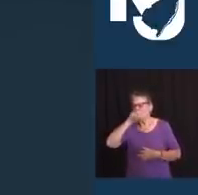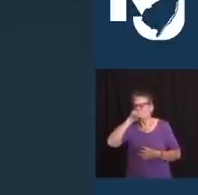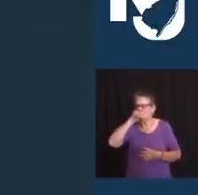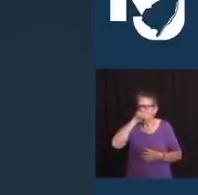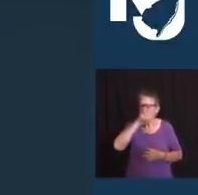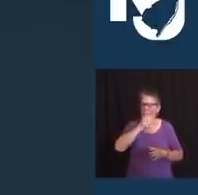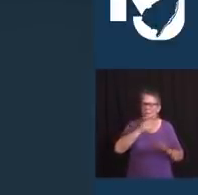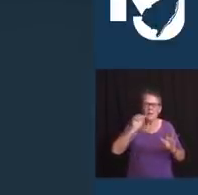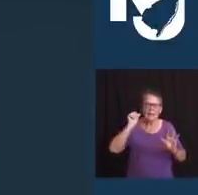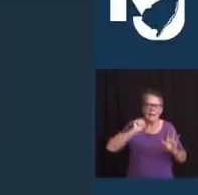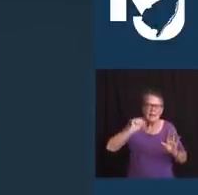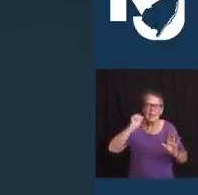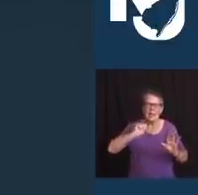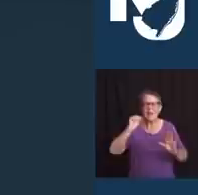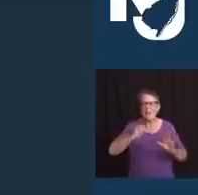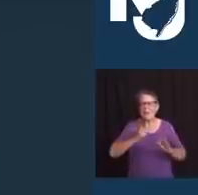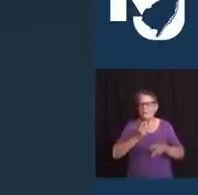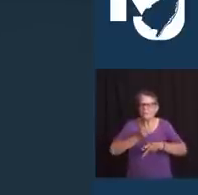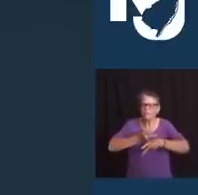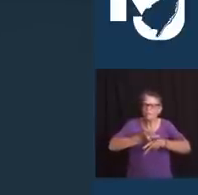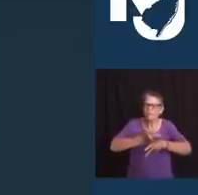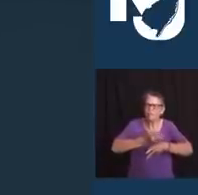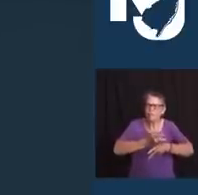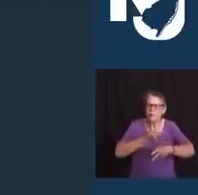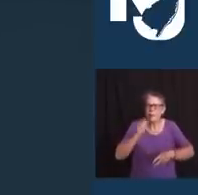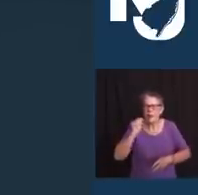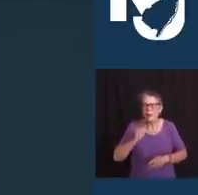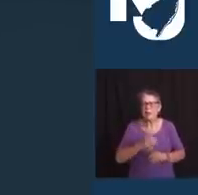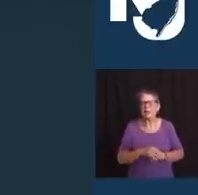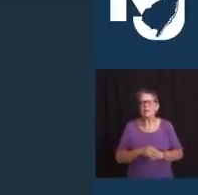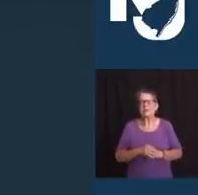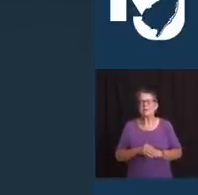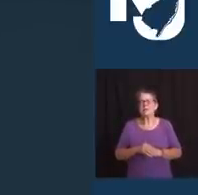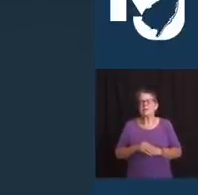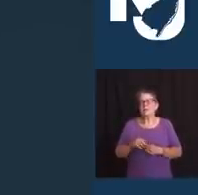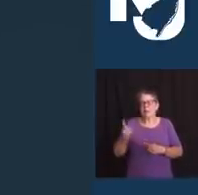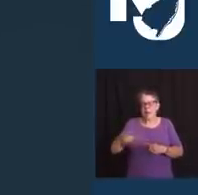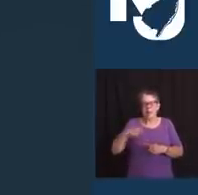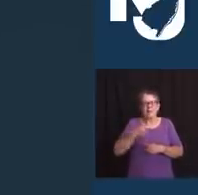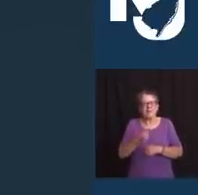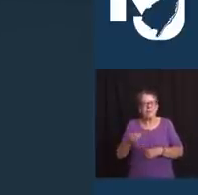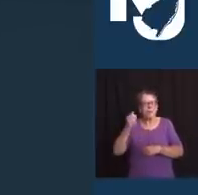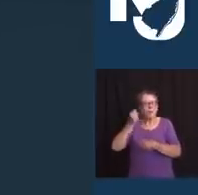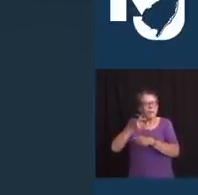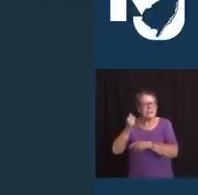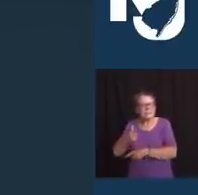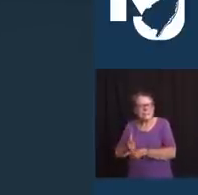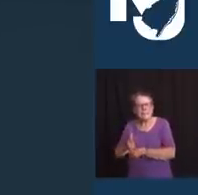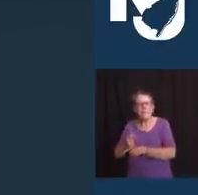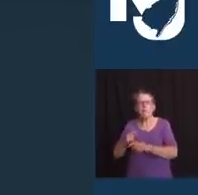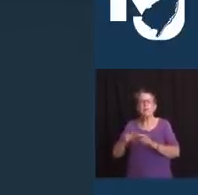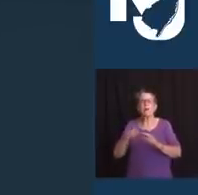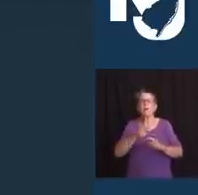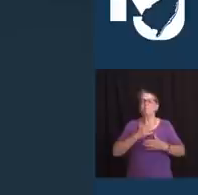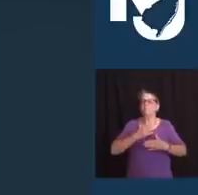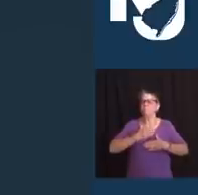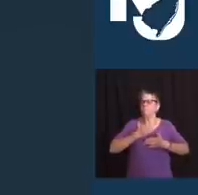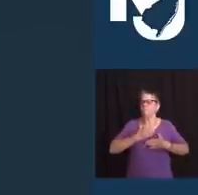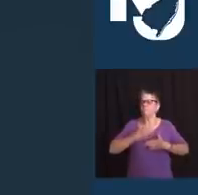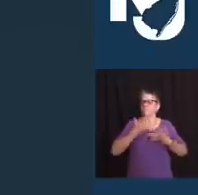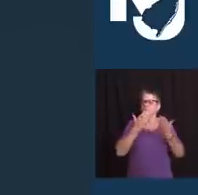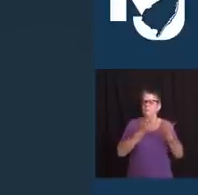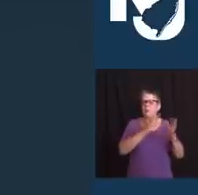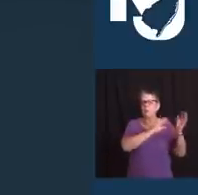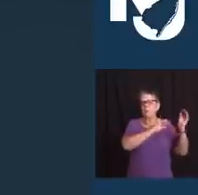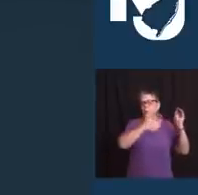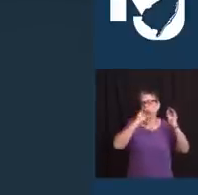several brothers-in-law and sisters-in-law. We are grateful that the winds brought Mary across the continent our way. May God